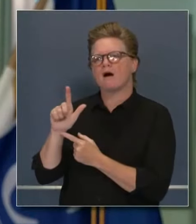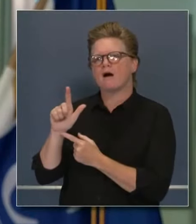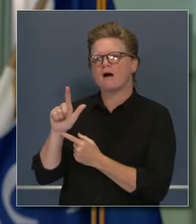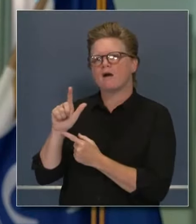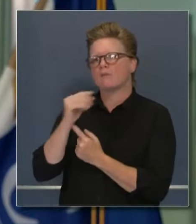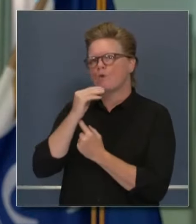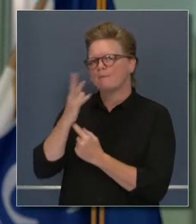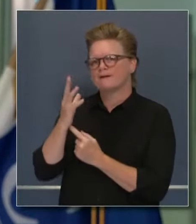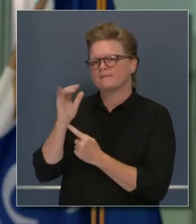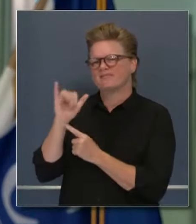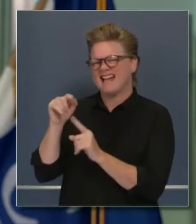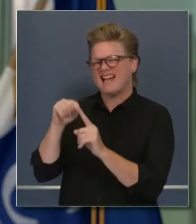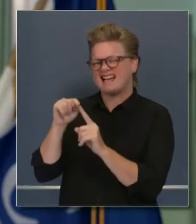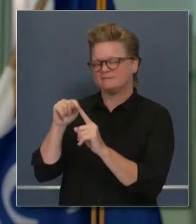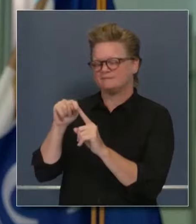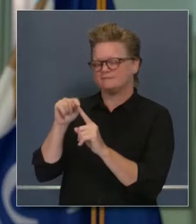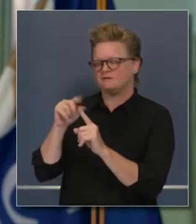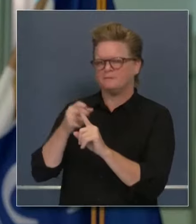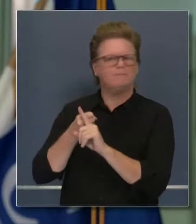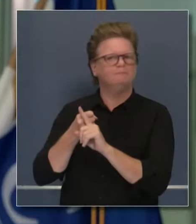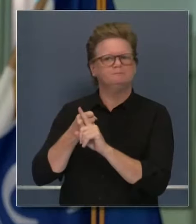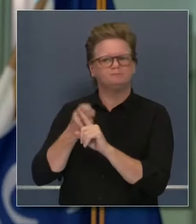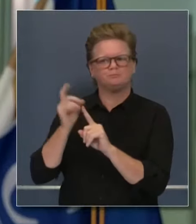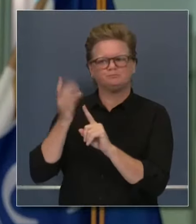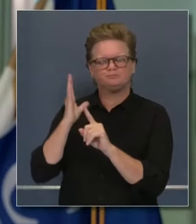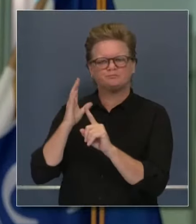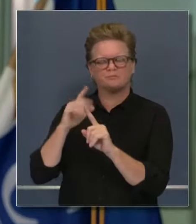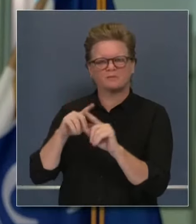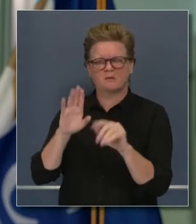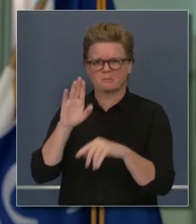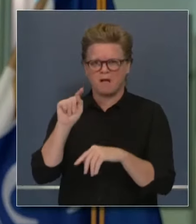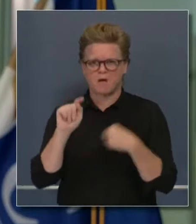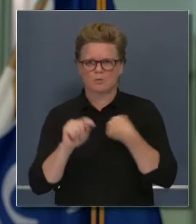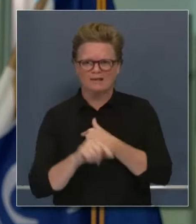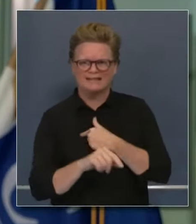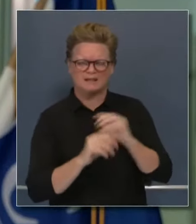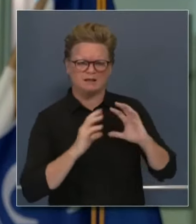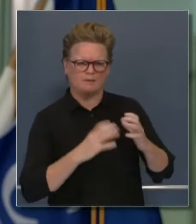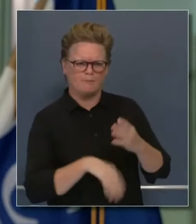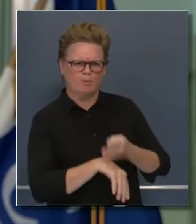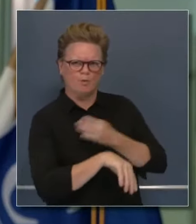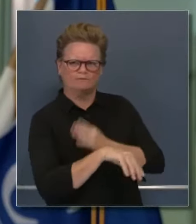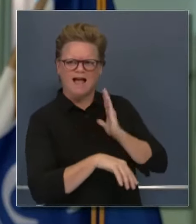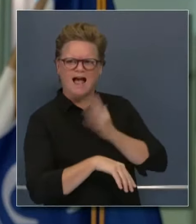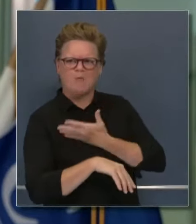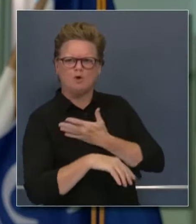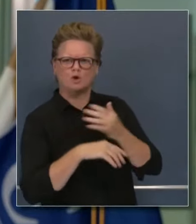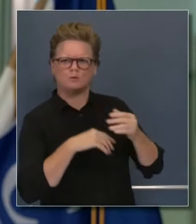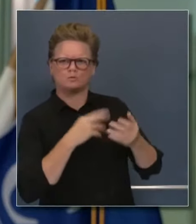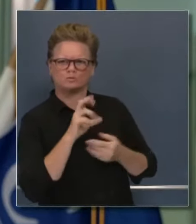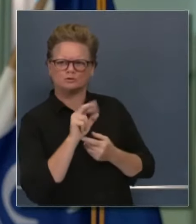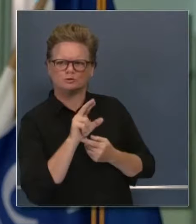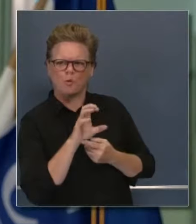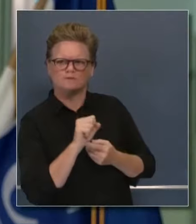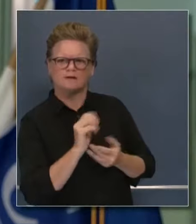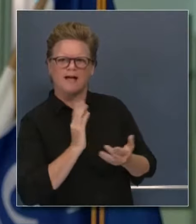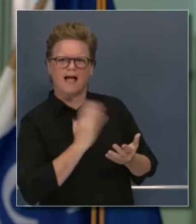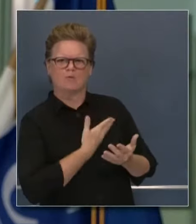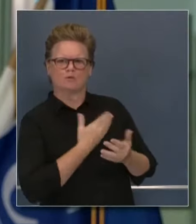of tenacity. And while we've substantially improved our investments, particularly in the last year of the Brown administration, last